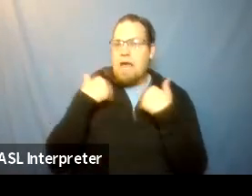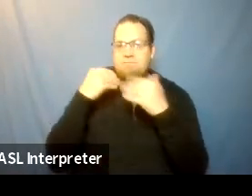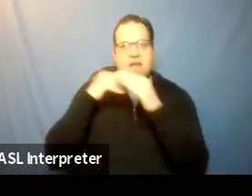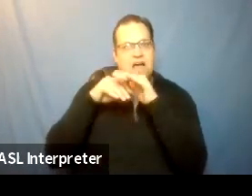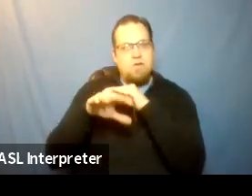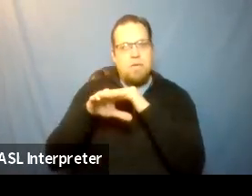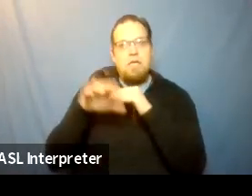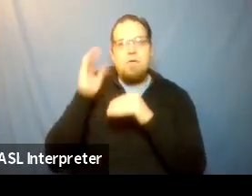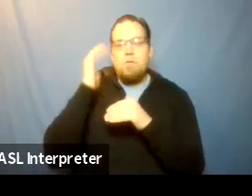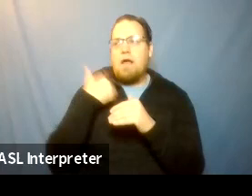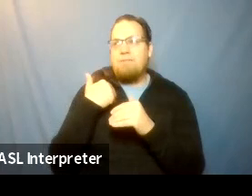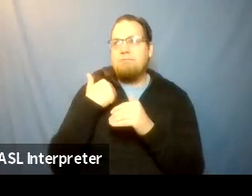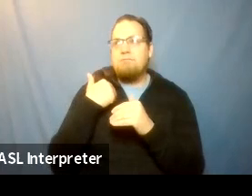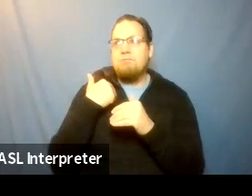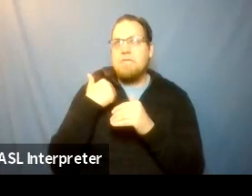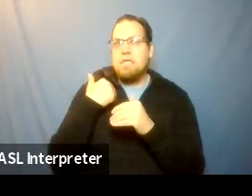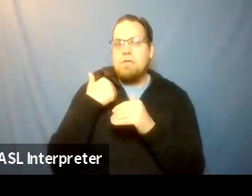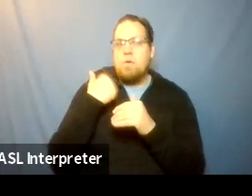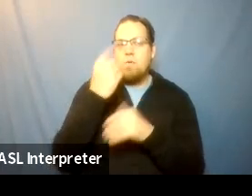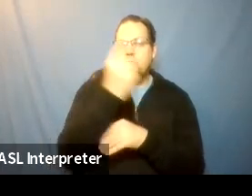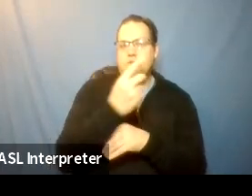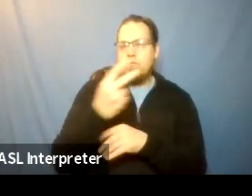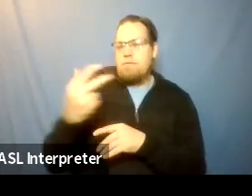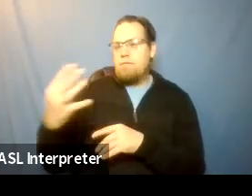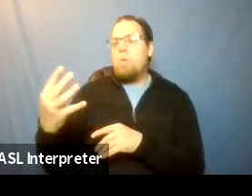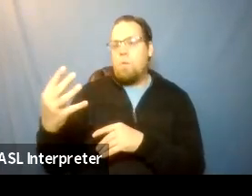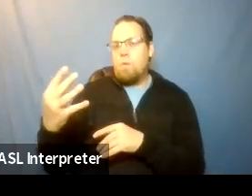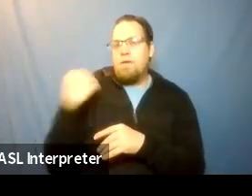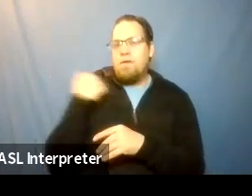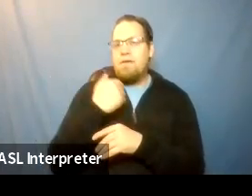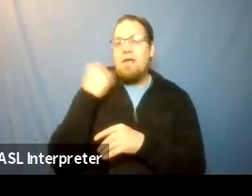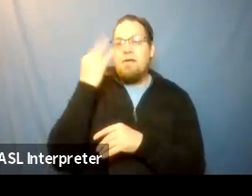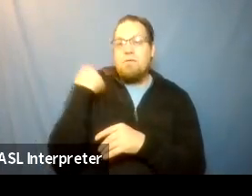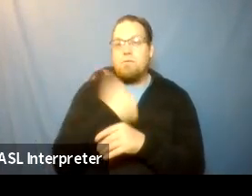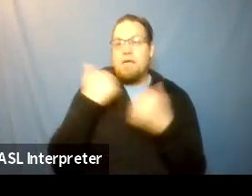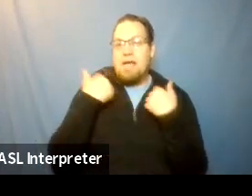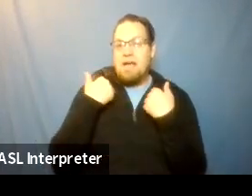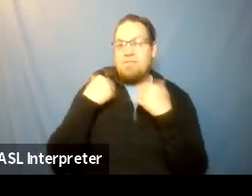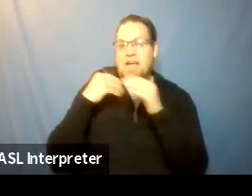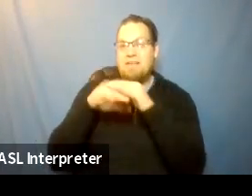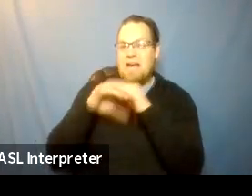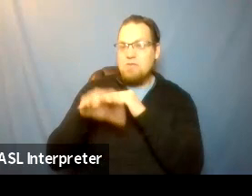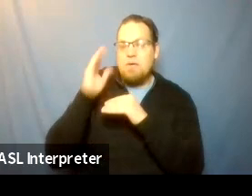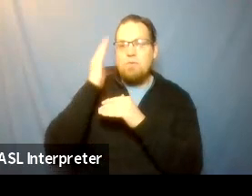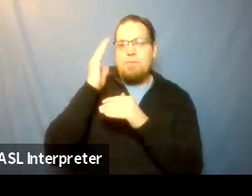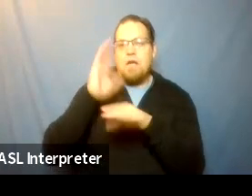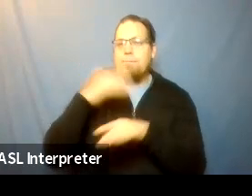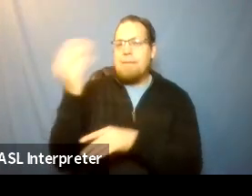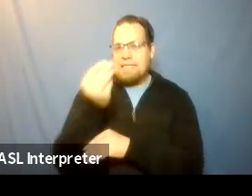advisory. We're going to have periods 1 through 4. And if we do some type of advisory activities at the high school level, it'll be on